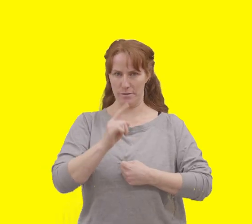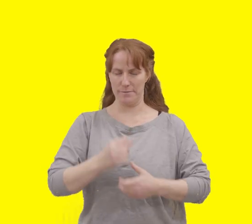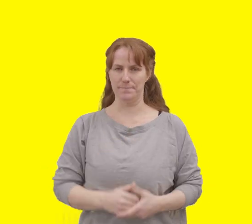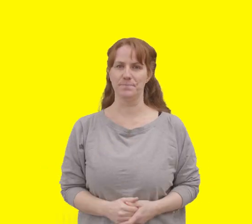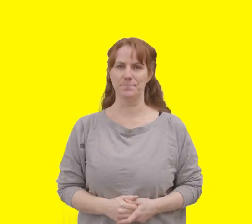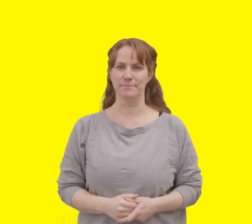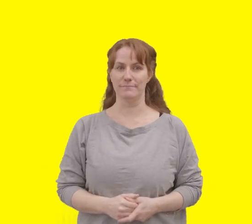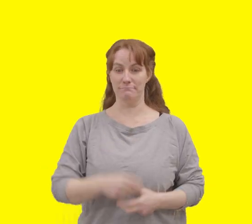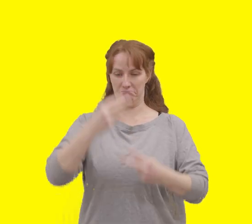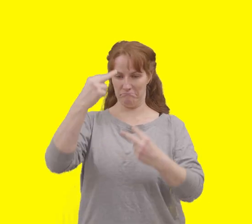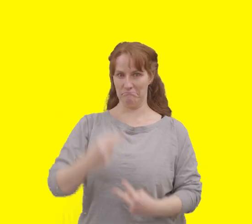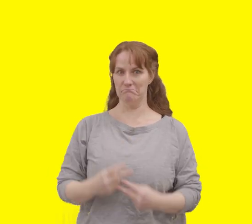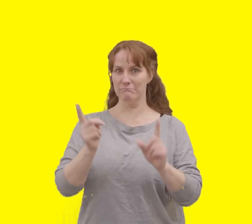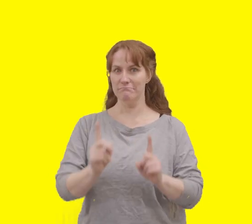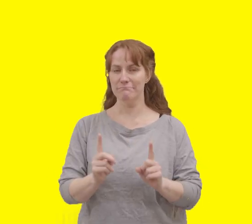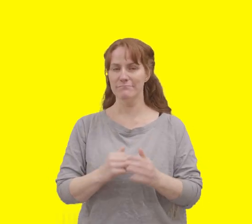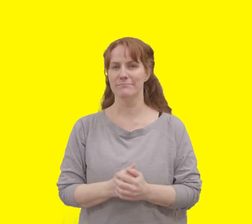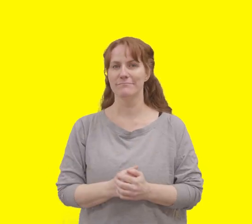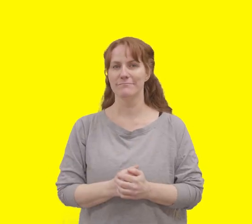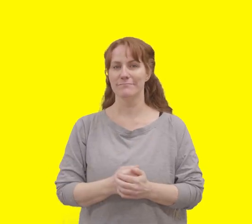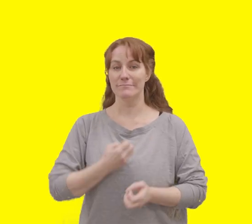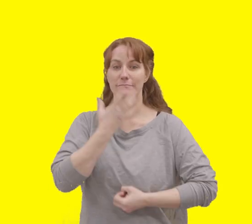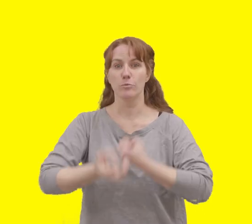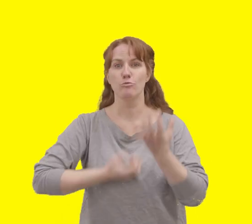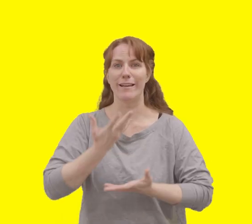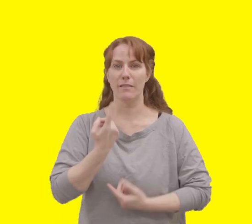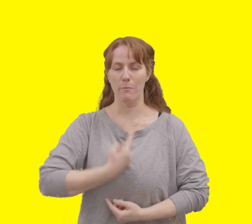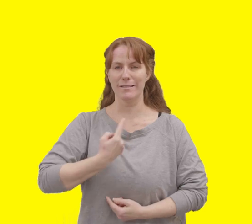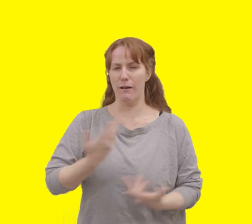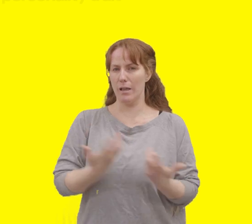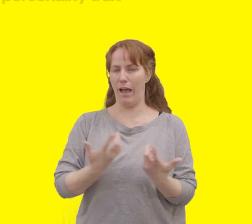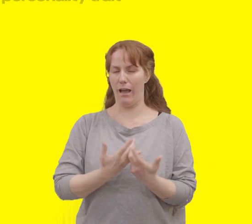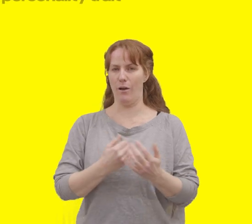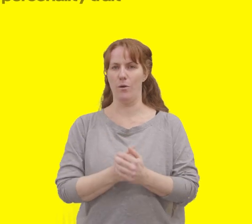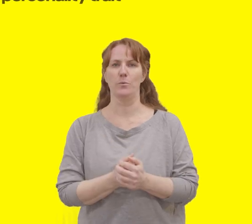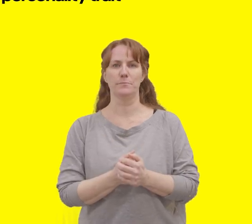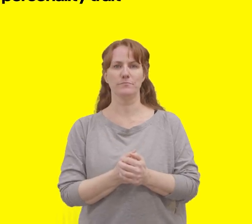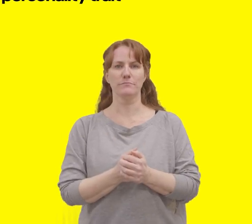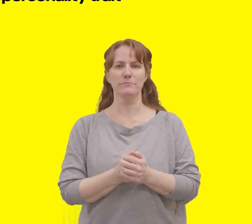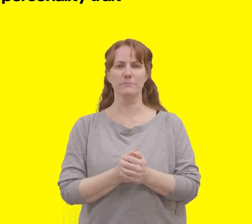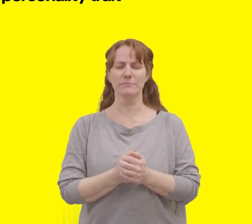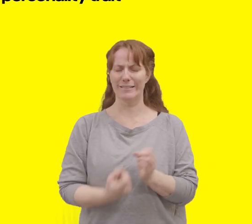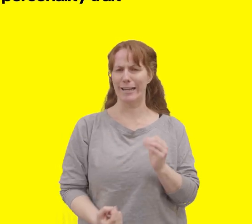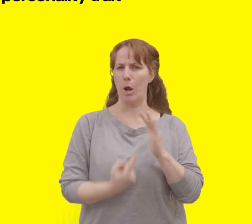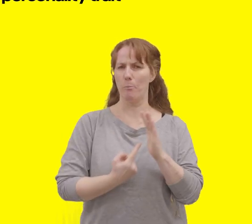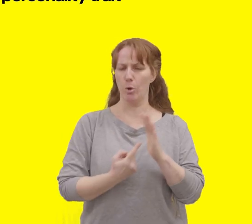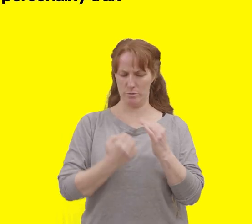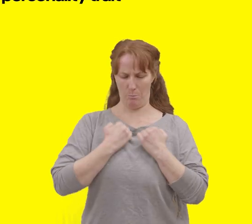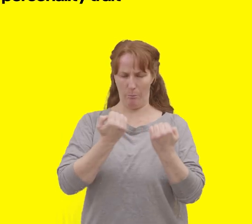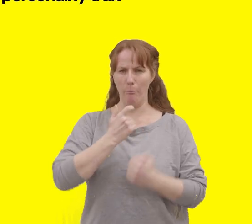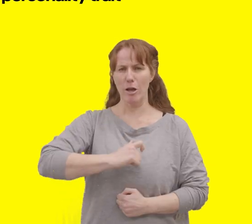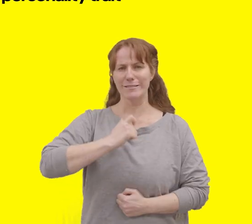gender? What do they look like? How do they speak? What's a key personality trait that they